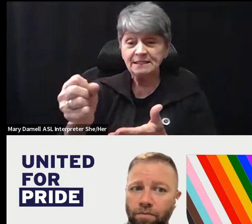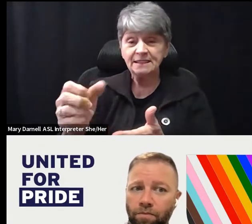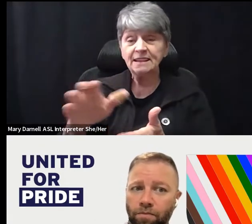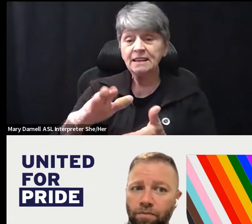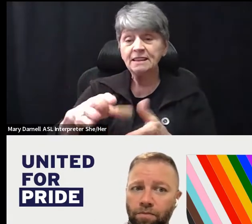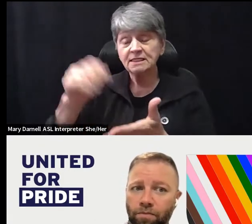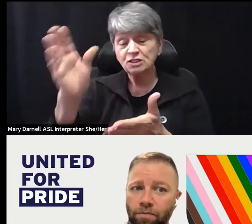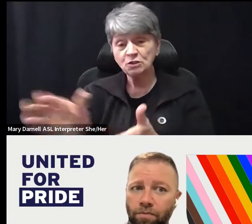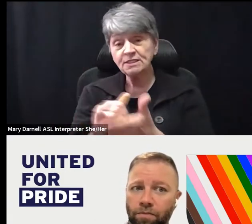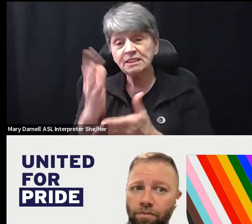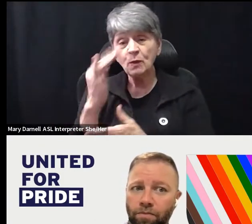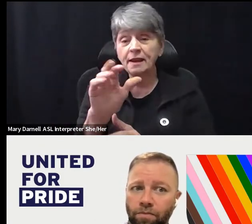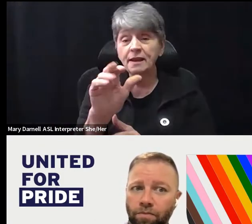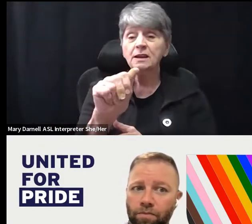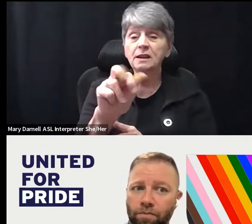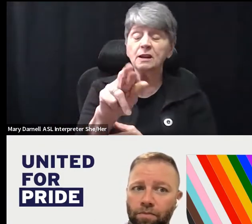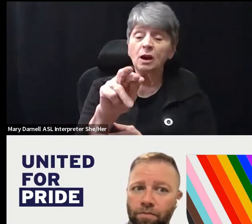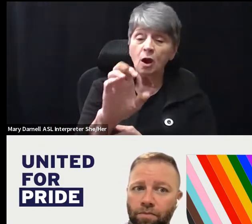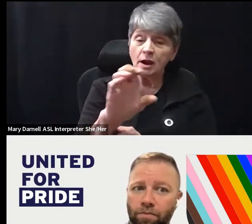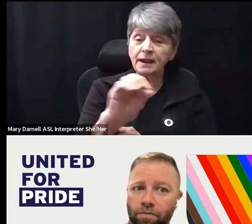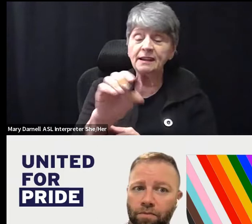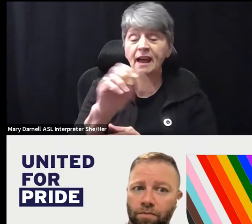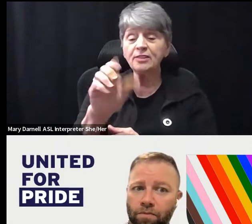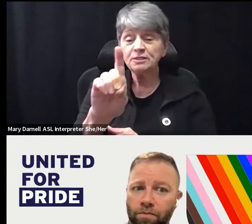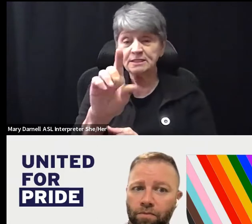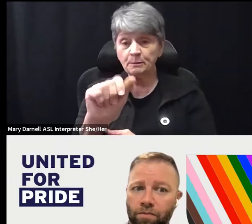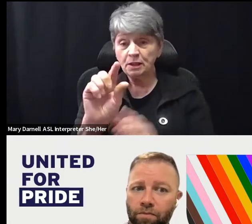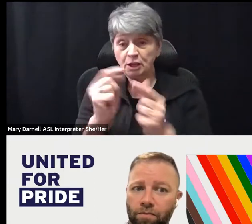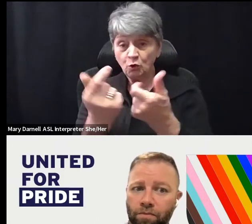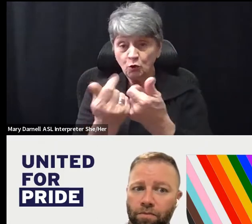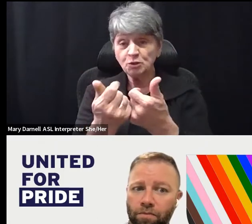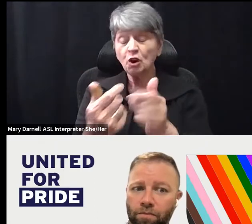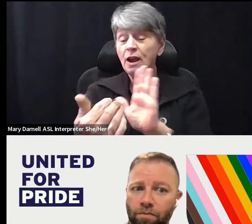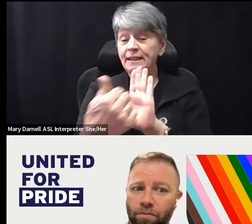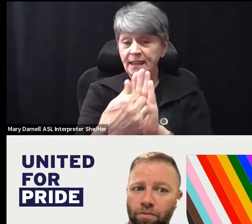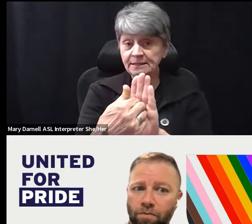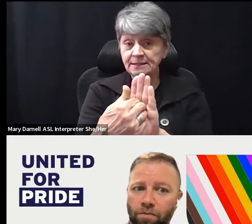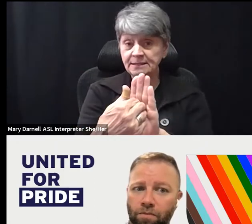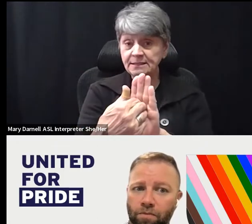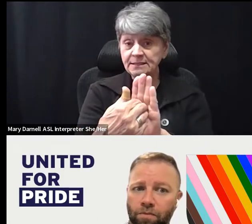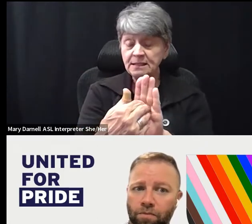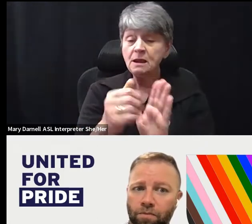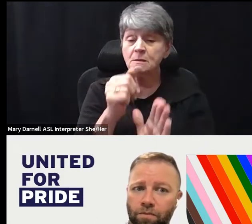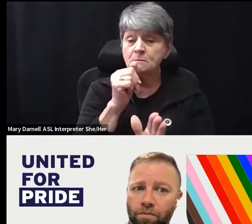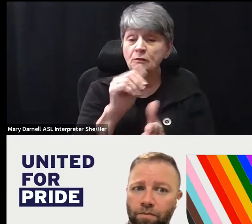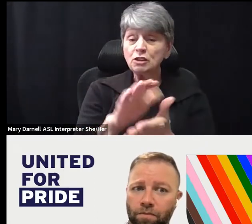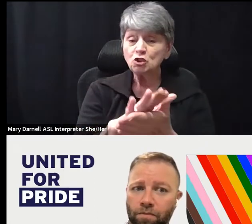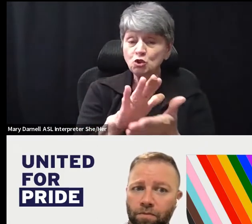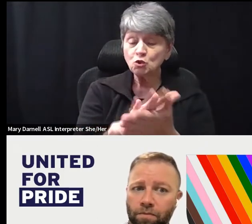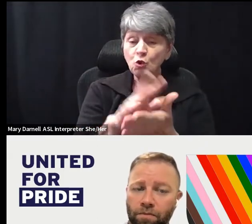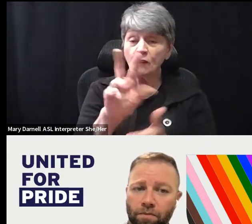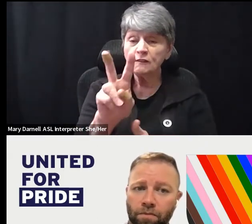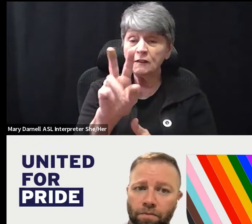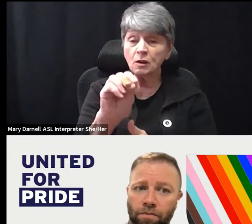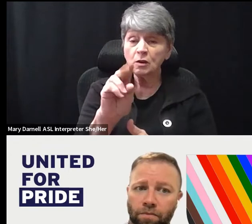ARC, Easter Seals, a lot of disability groups oppose private school vouchers, is because when you go to those schools, you, one, lose all